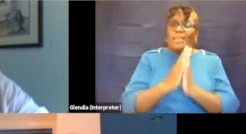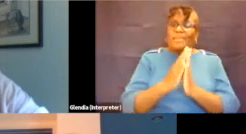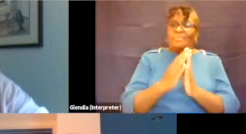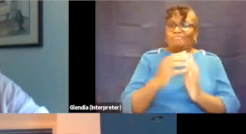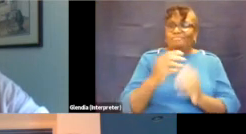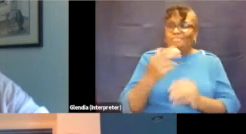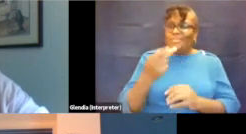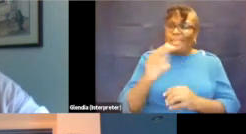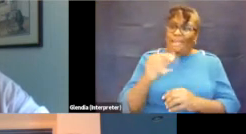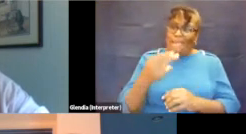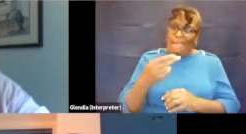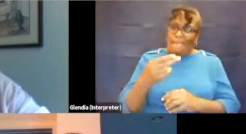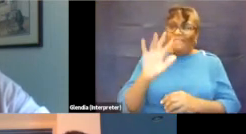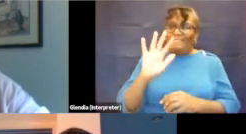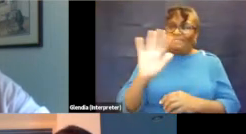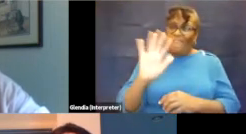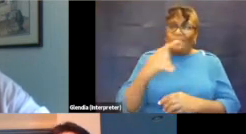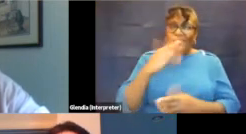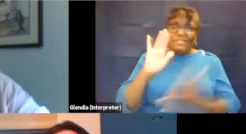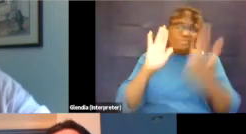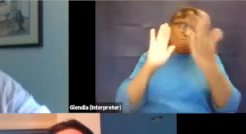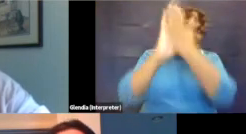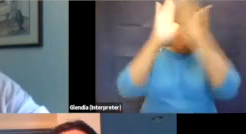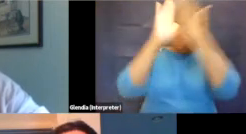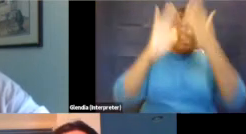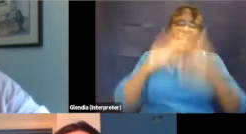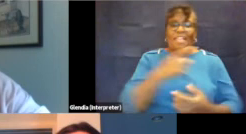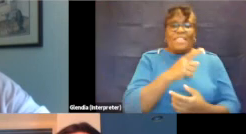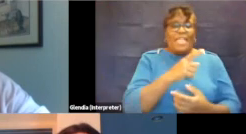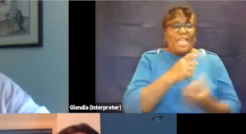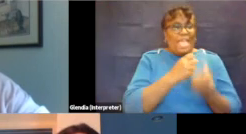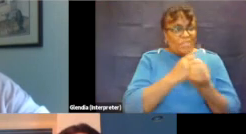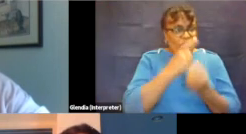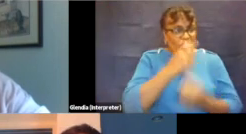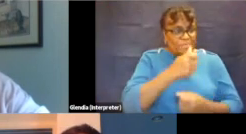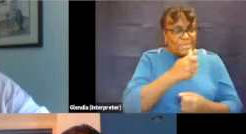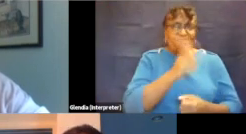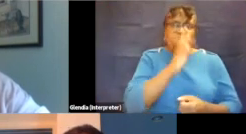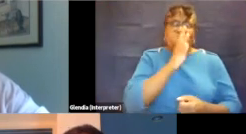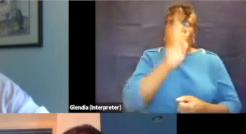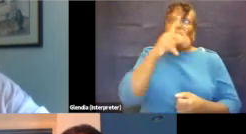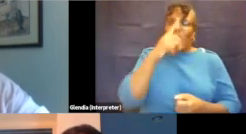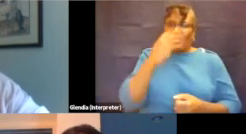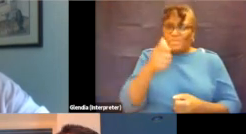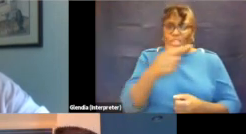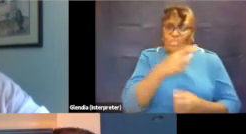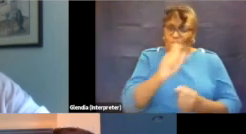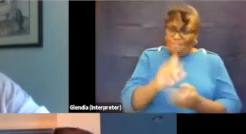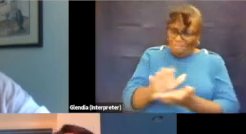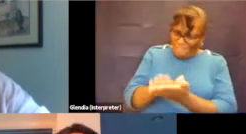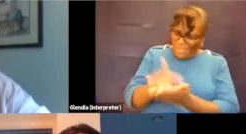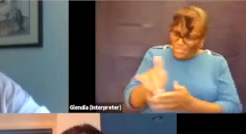did an awesome job of advocating for themselves or talking or speaking up for themselves. Times that you're just like, wow, you did a really great job with that.